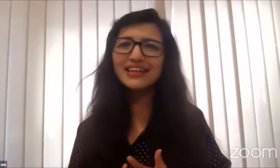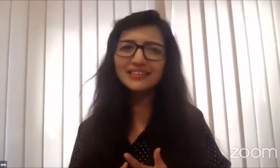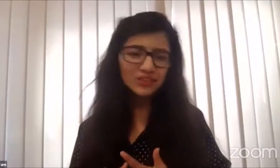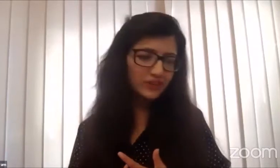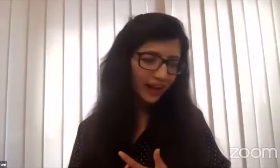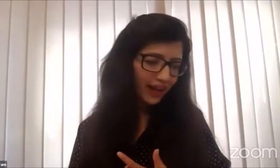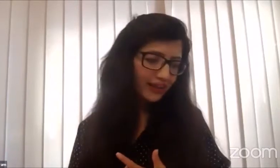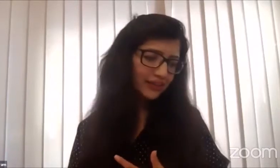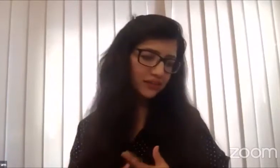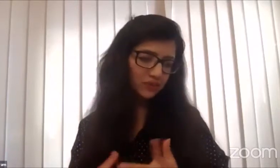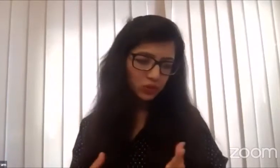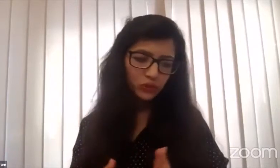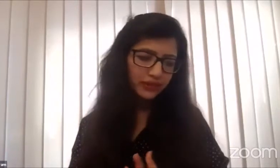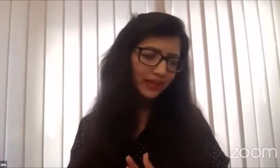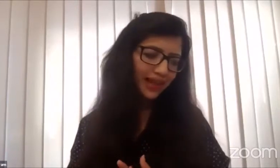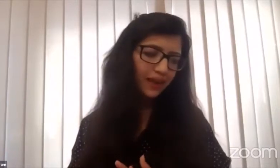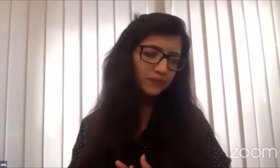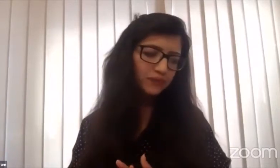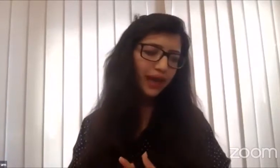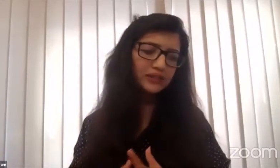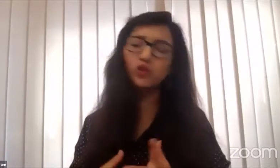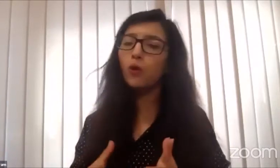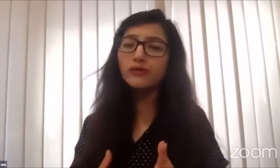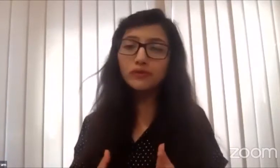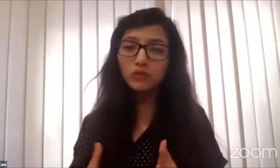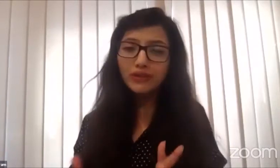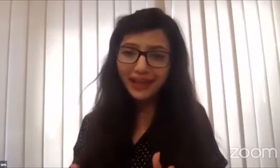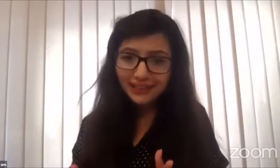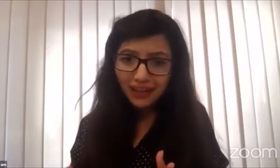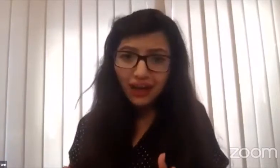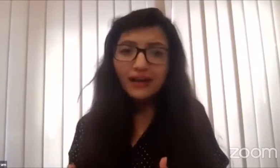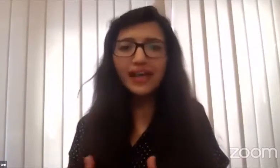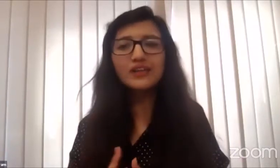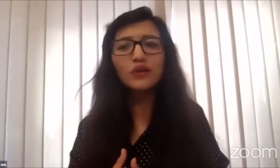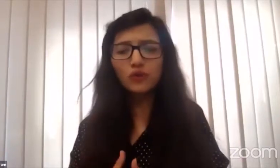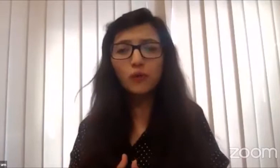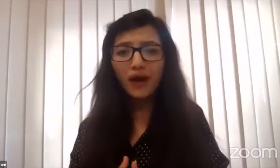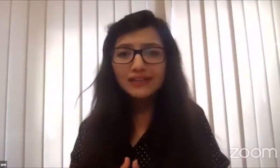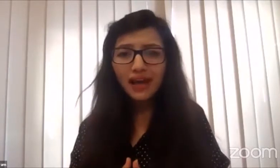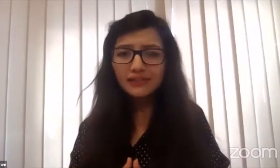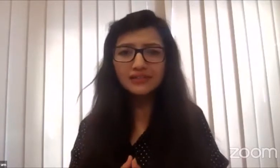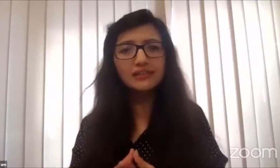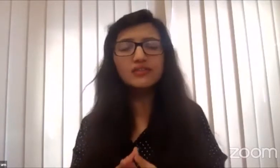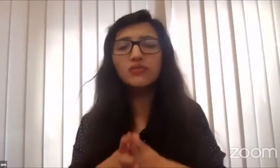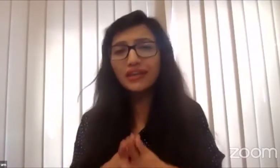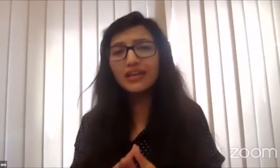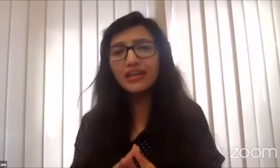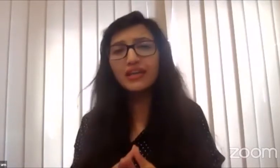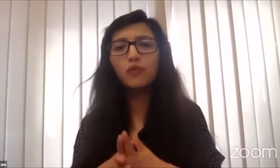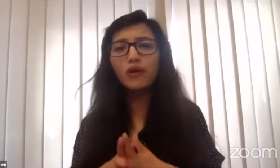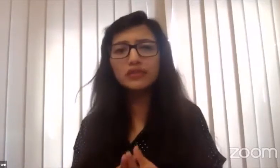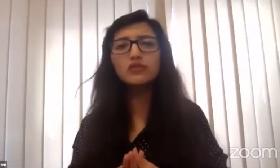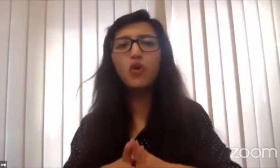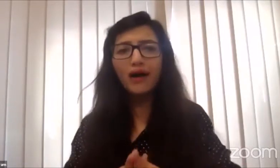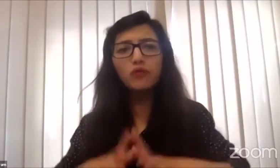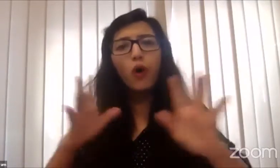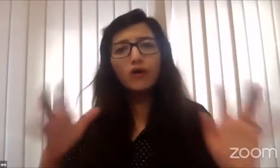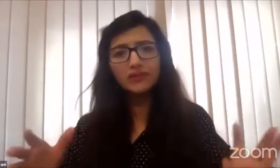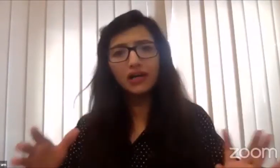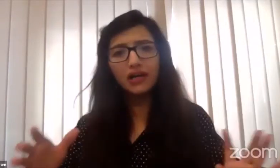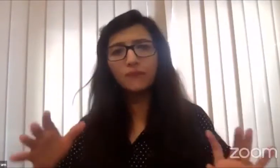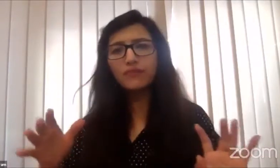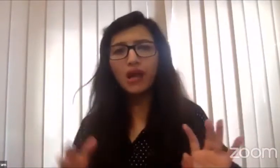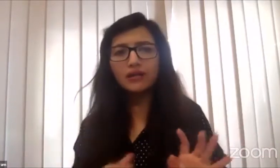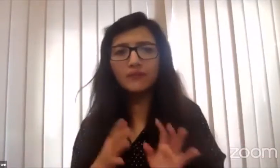facilitate us today. It's Lucy Lim and Go Su Len. Thank you so much. I think this is really important to have all